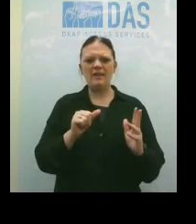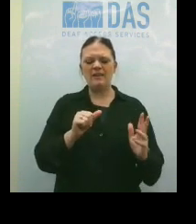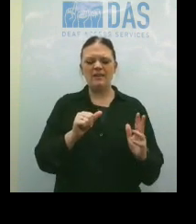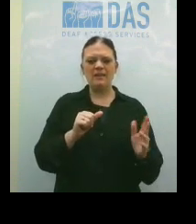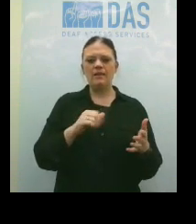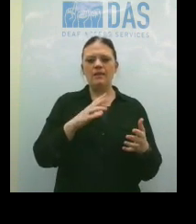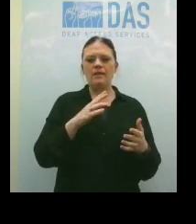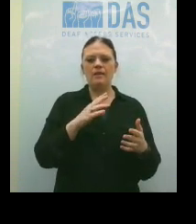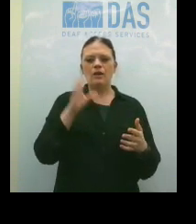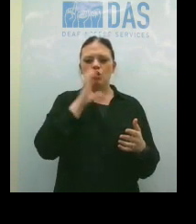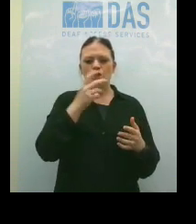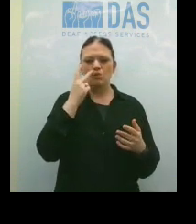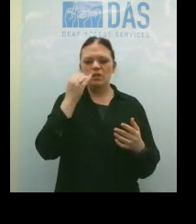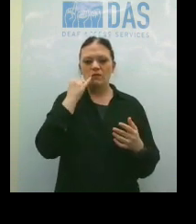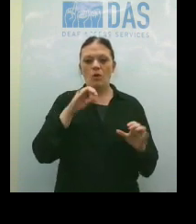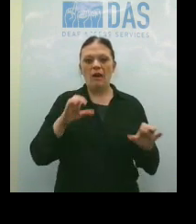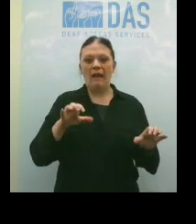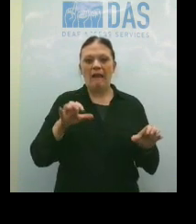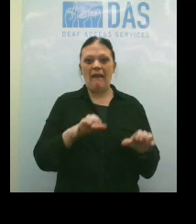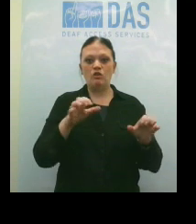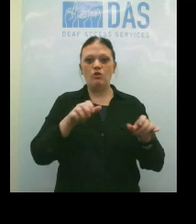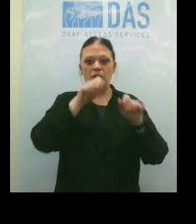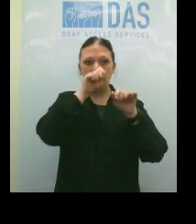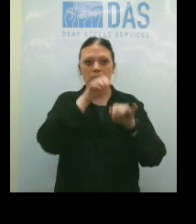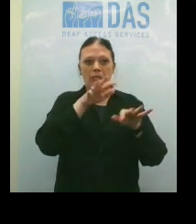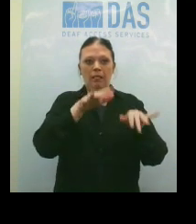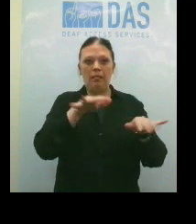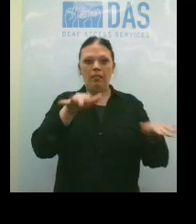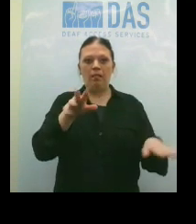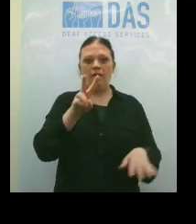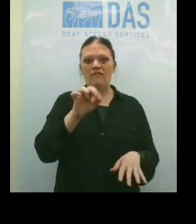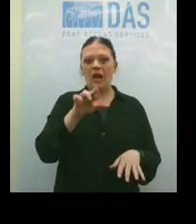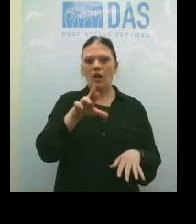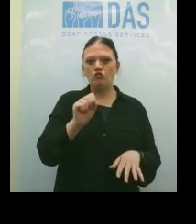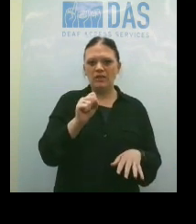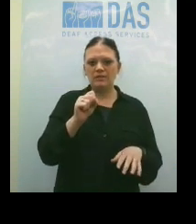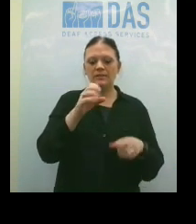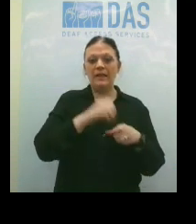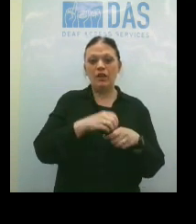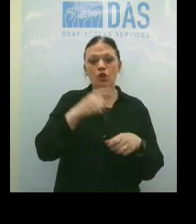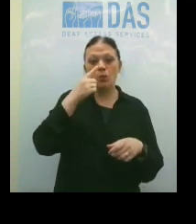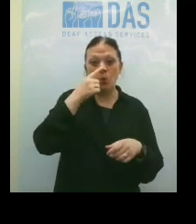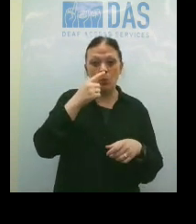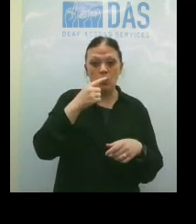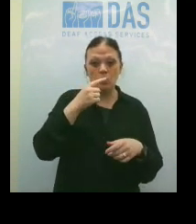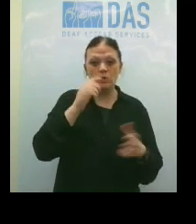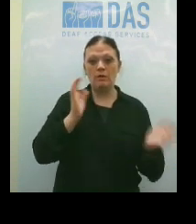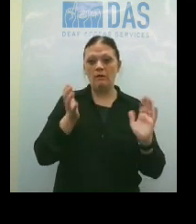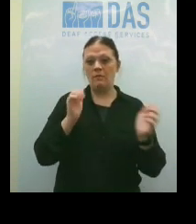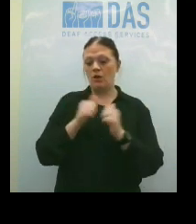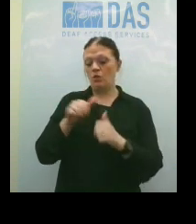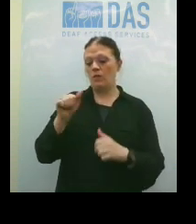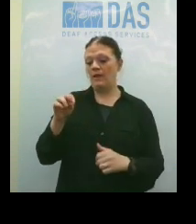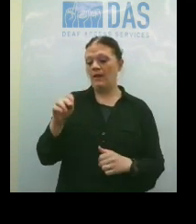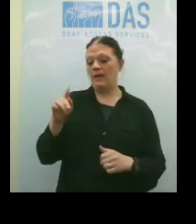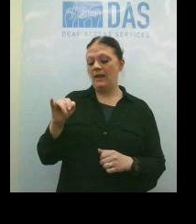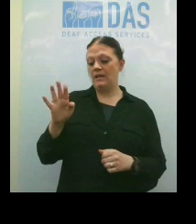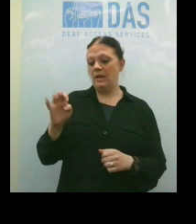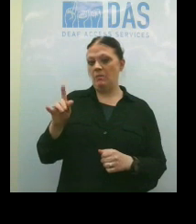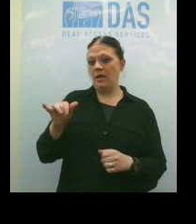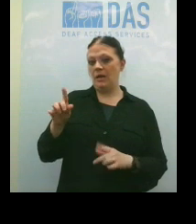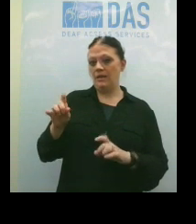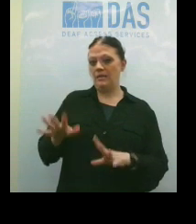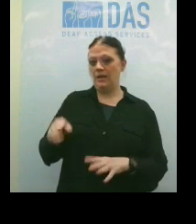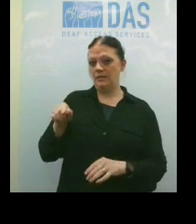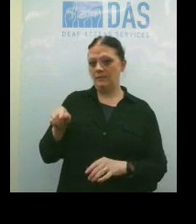it's looking to see if you're actively shedding a virus in your nose. As opposed to the antibody test that is telling